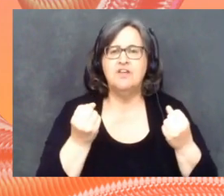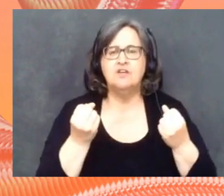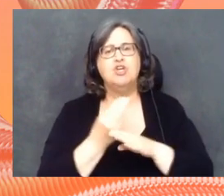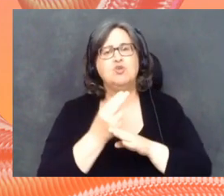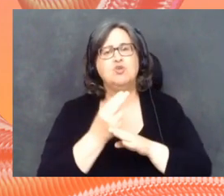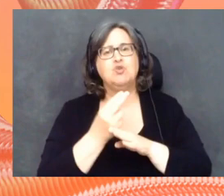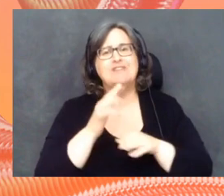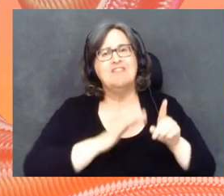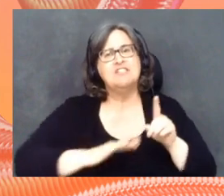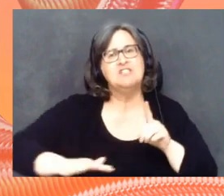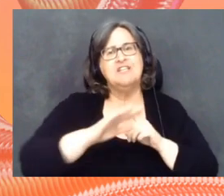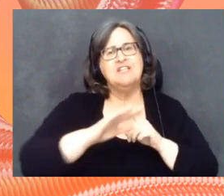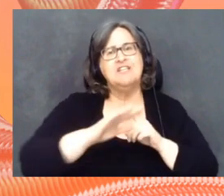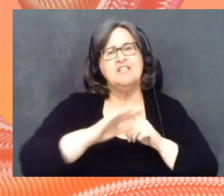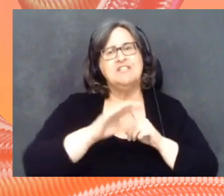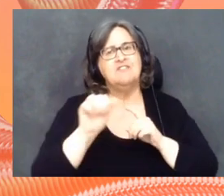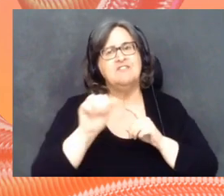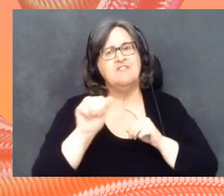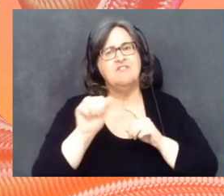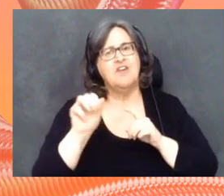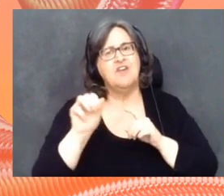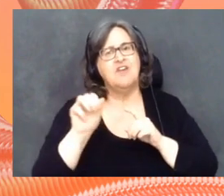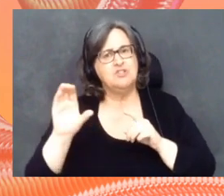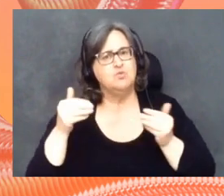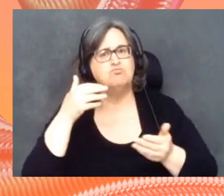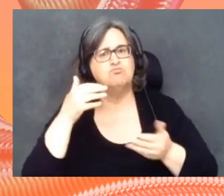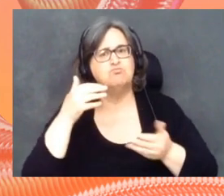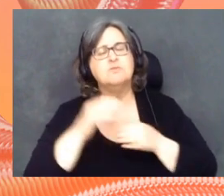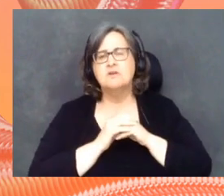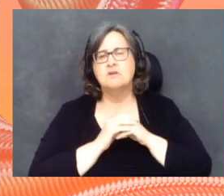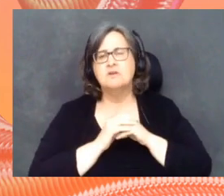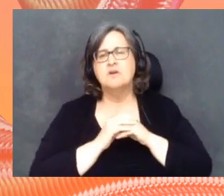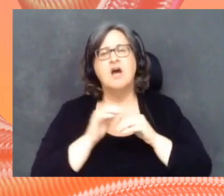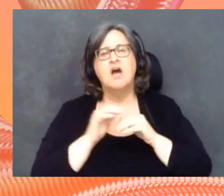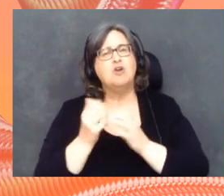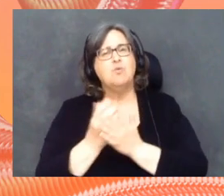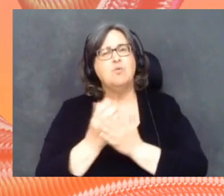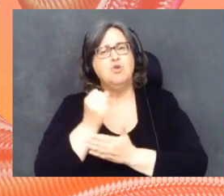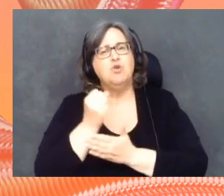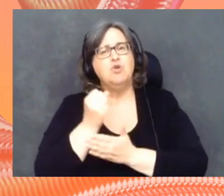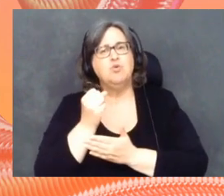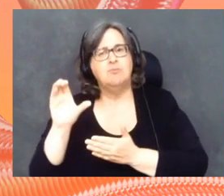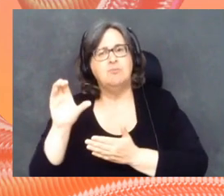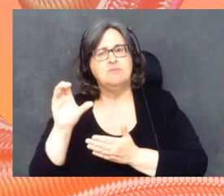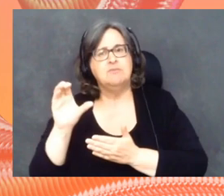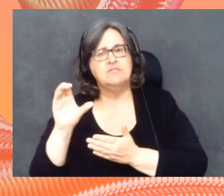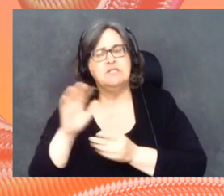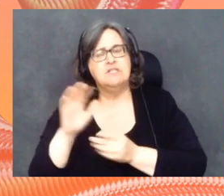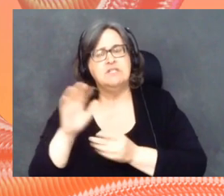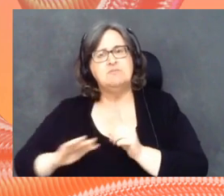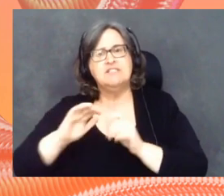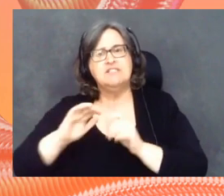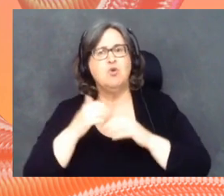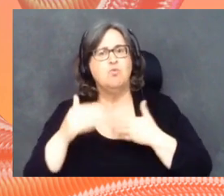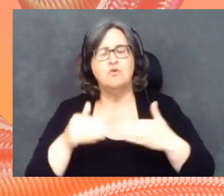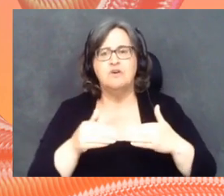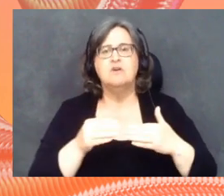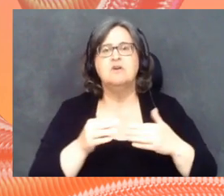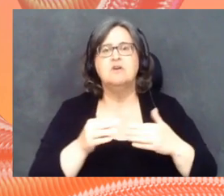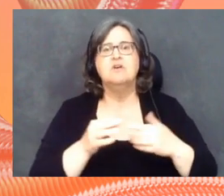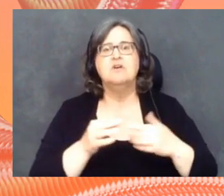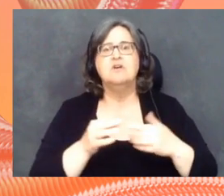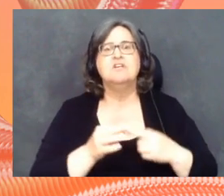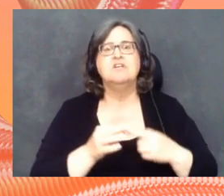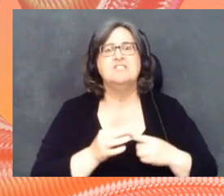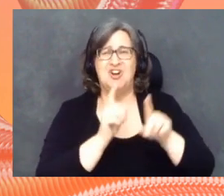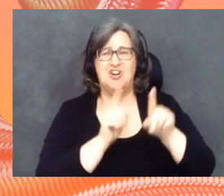to move. Like, how do, yeah, we use the space as a part of how we're moving right now, especially given the hard astrology that's ahead? Can